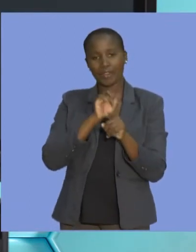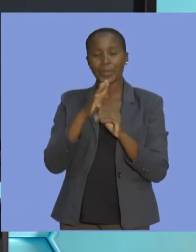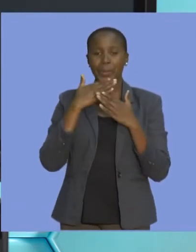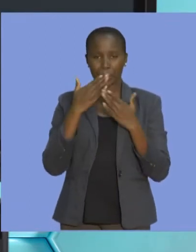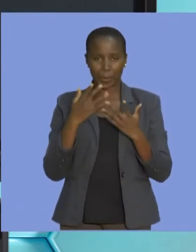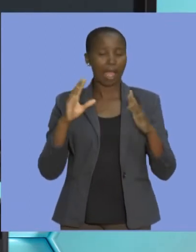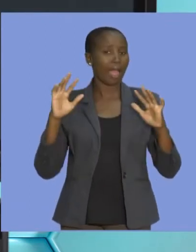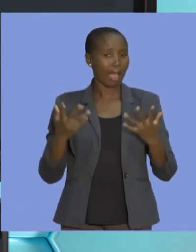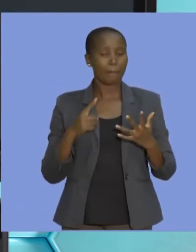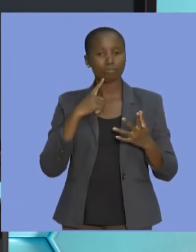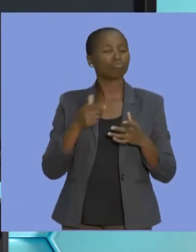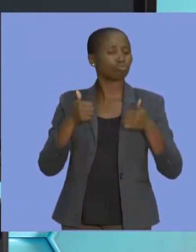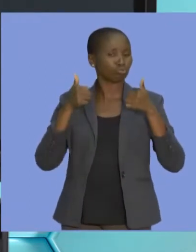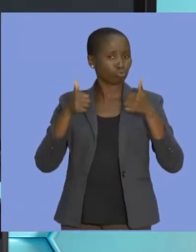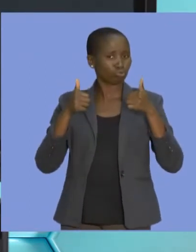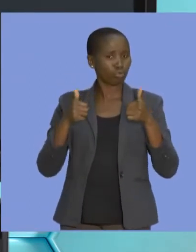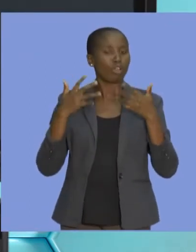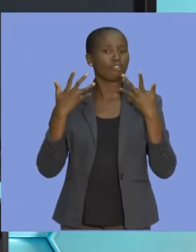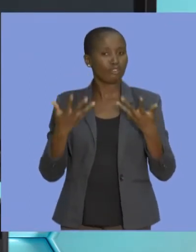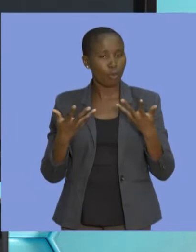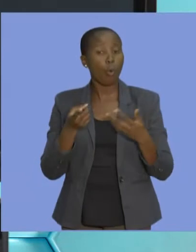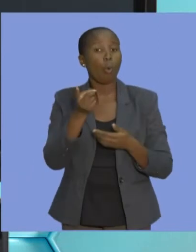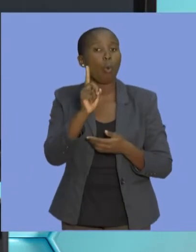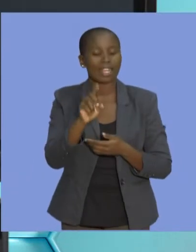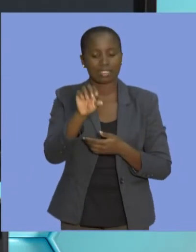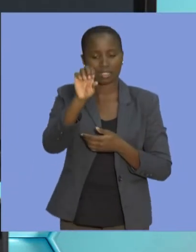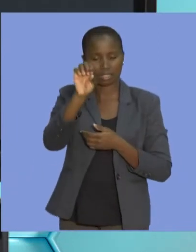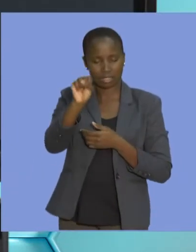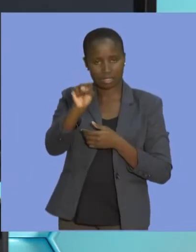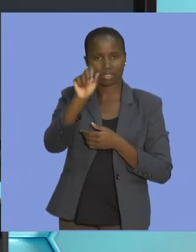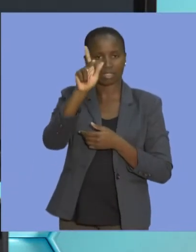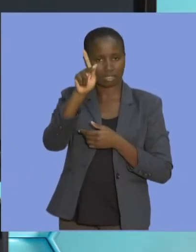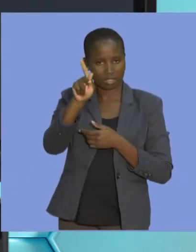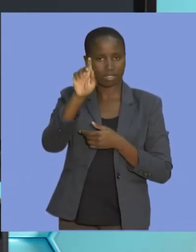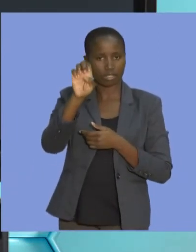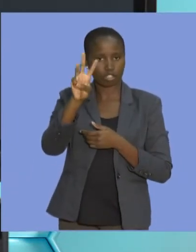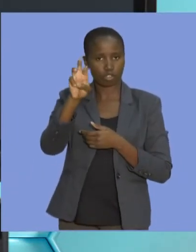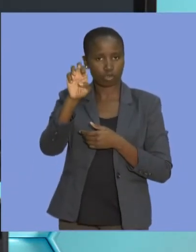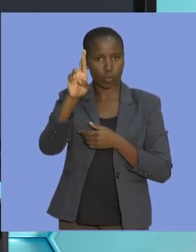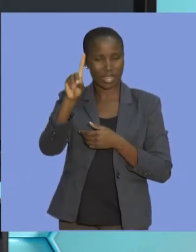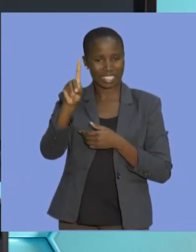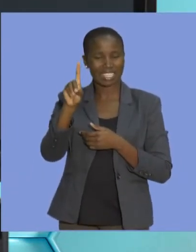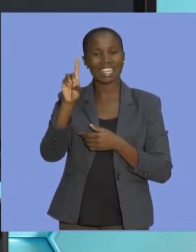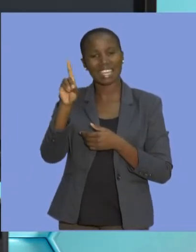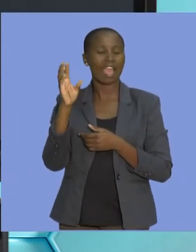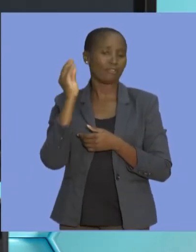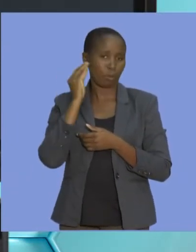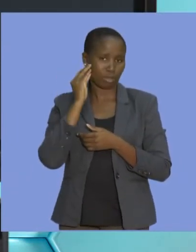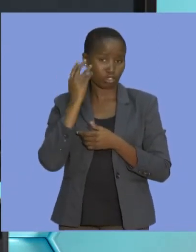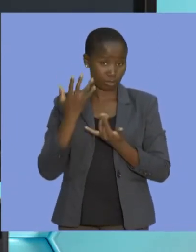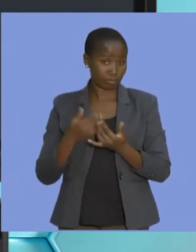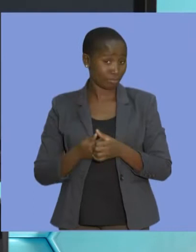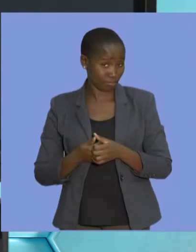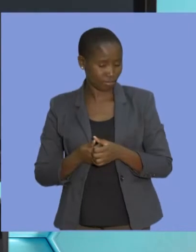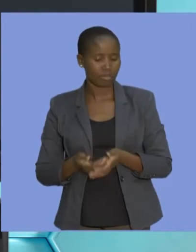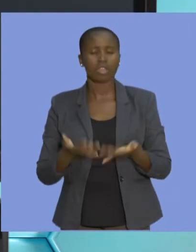good for skewed data. Okay, guys, we're going to take a short break. And when you come back